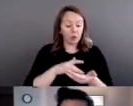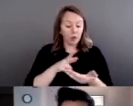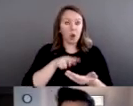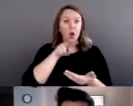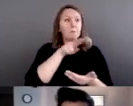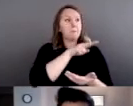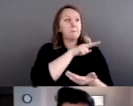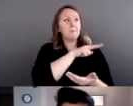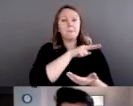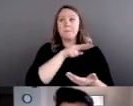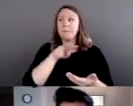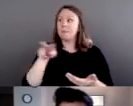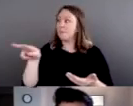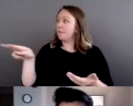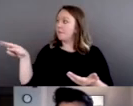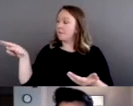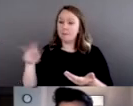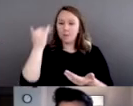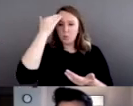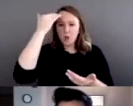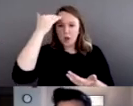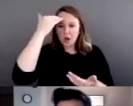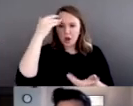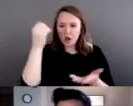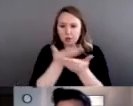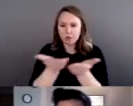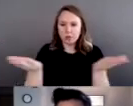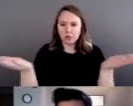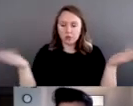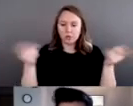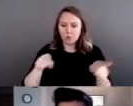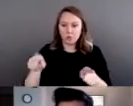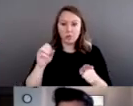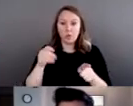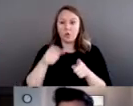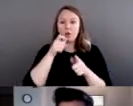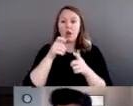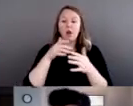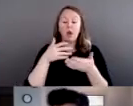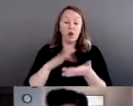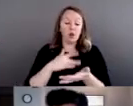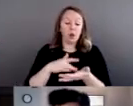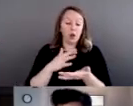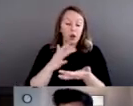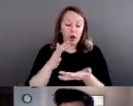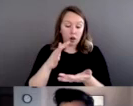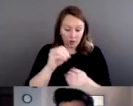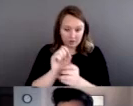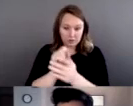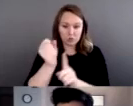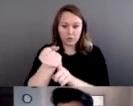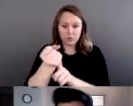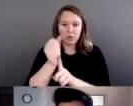going around, so that you don't end up in, you know, a situation that can place you at